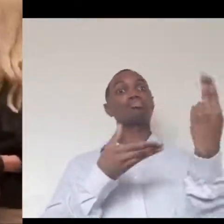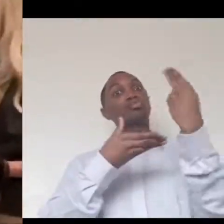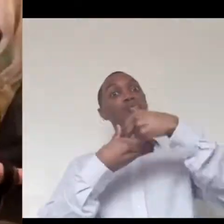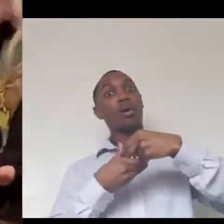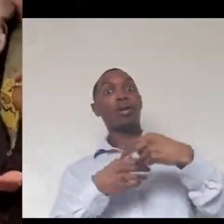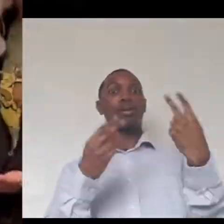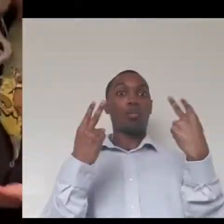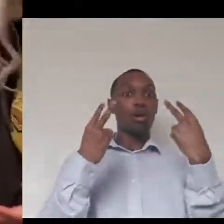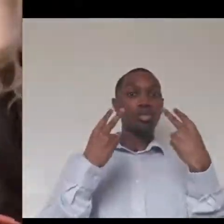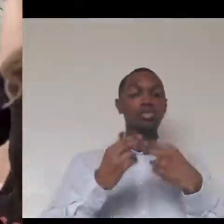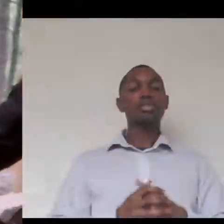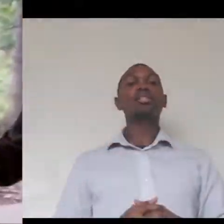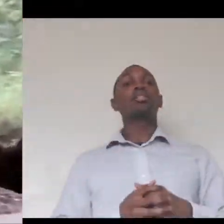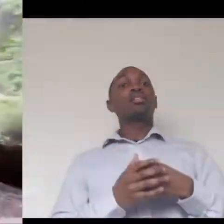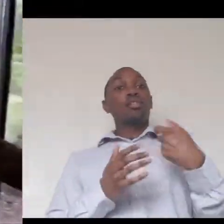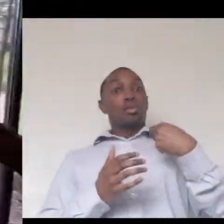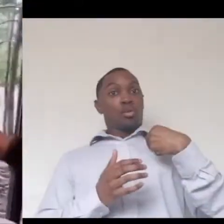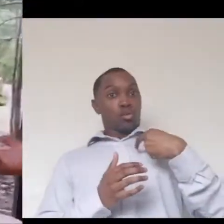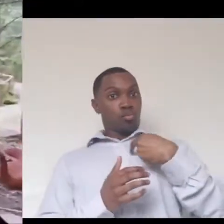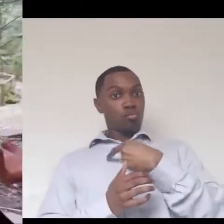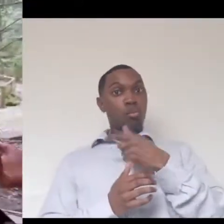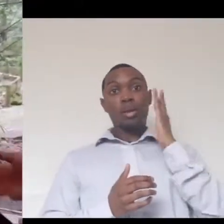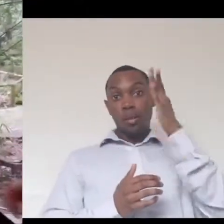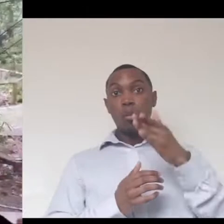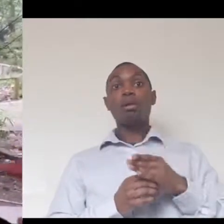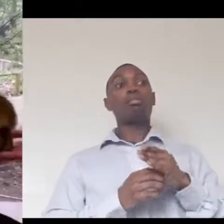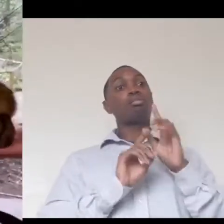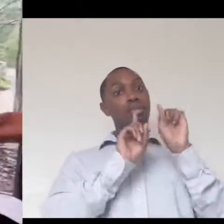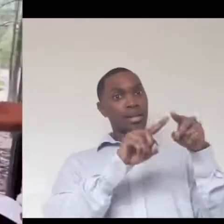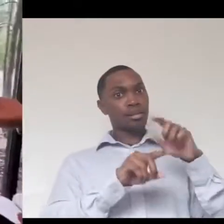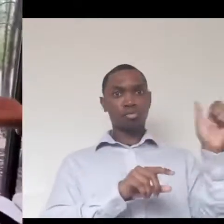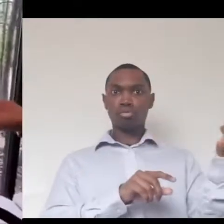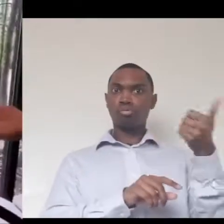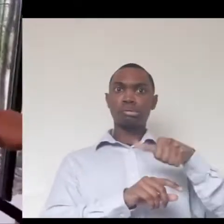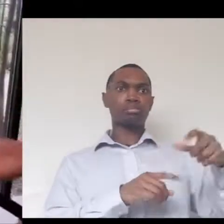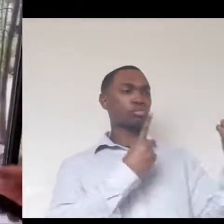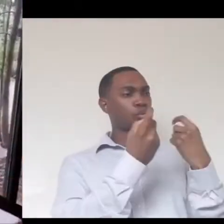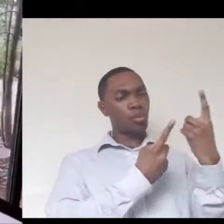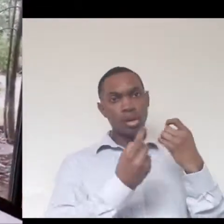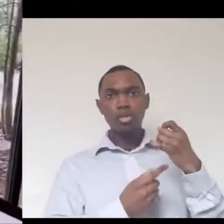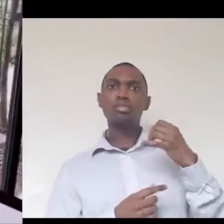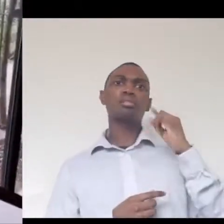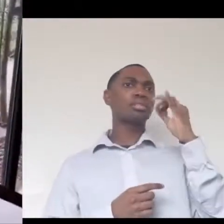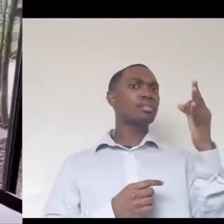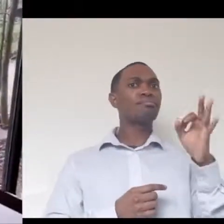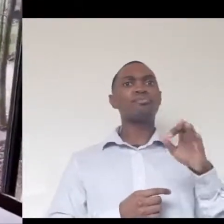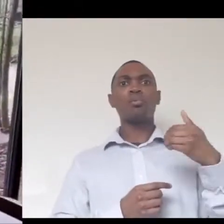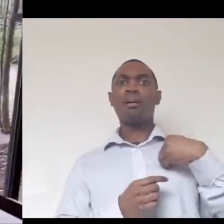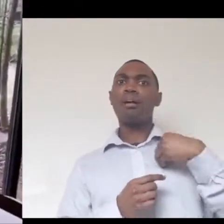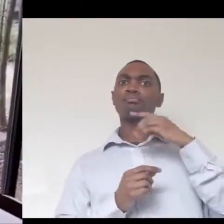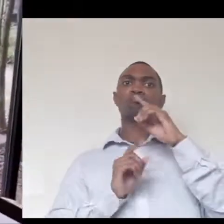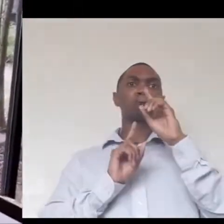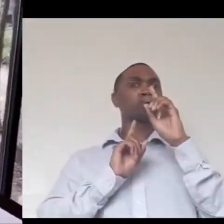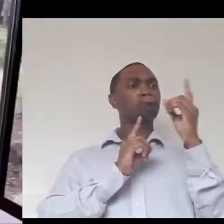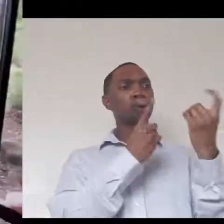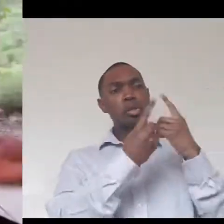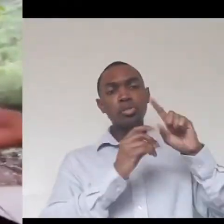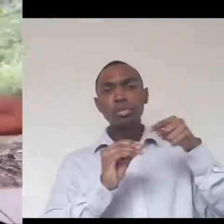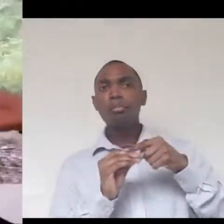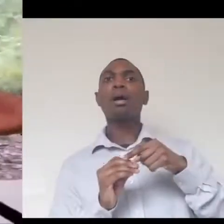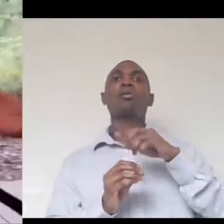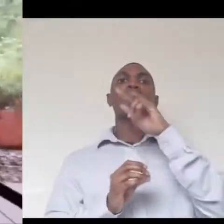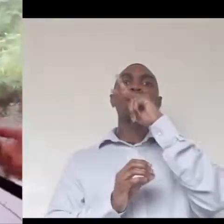leave some time for some questions for you guys. So please put questions in if you have any questions about Kris, about what's happening here at the zoo with